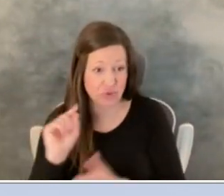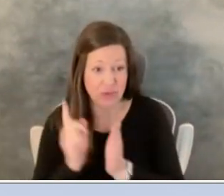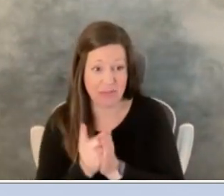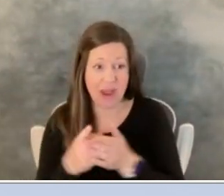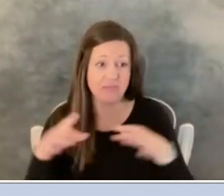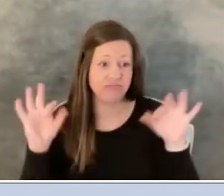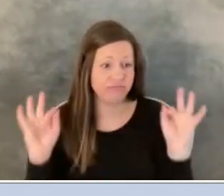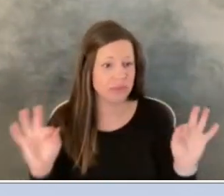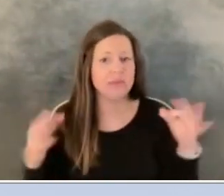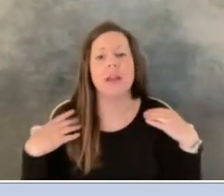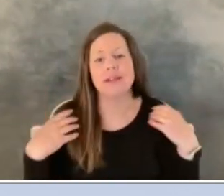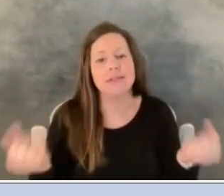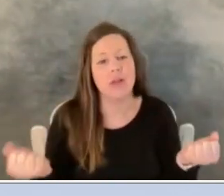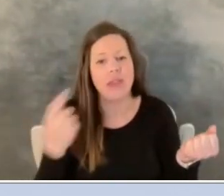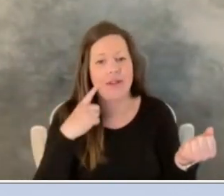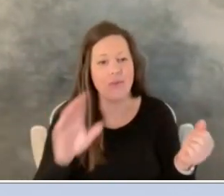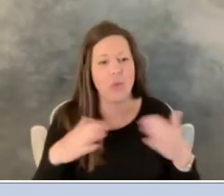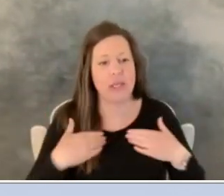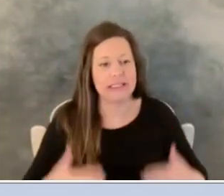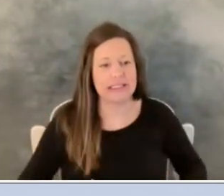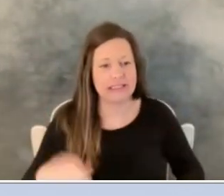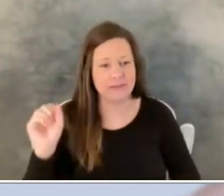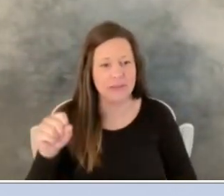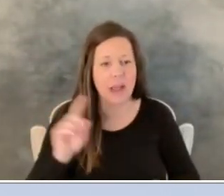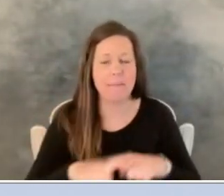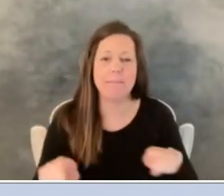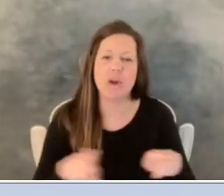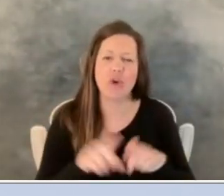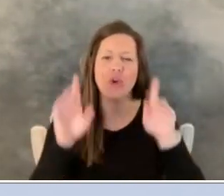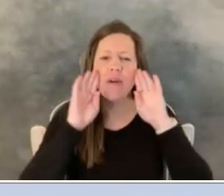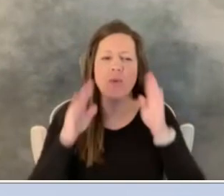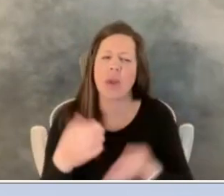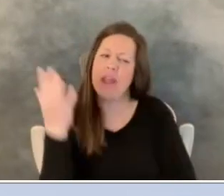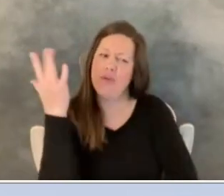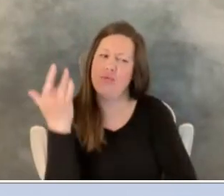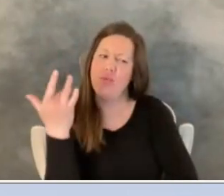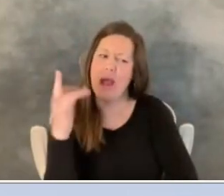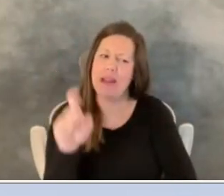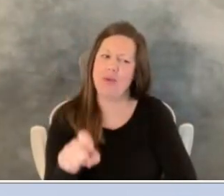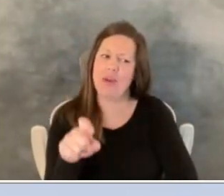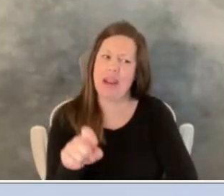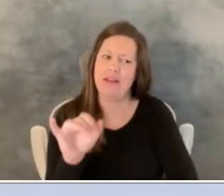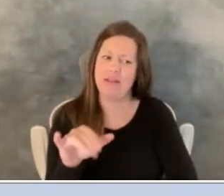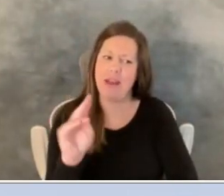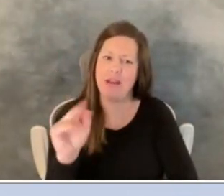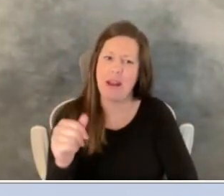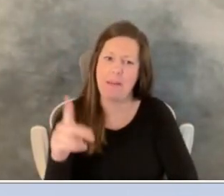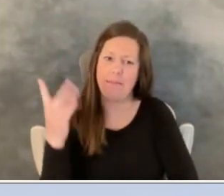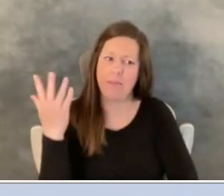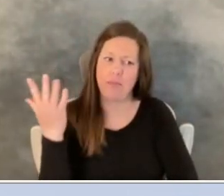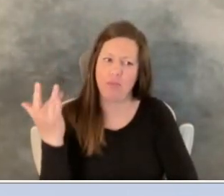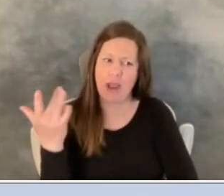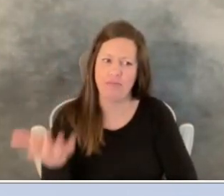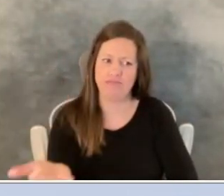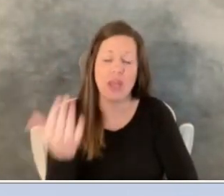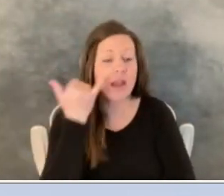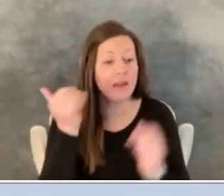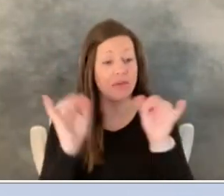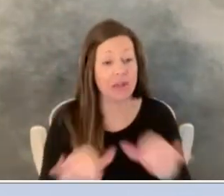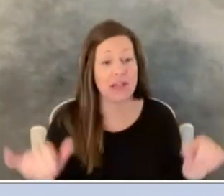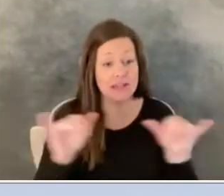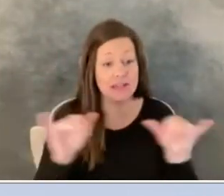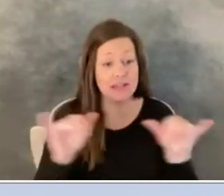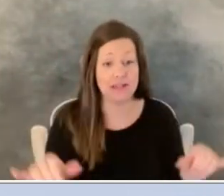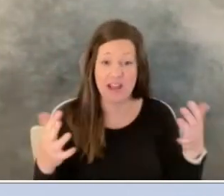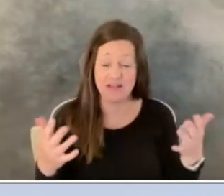for your system. But then also focus on why are you needing that power nap. If this is a consistent habit, also